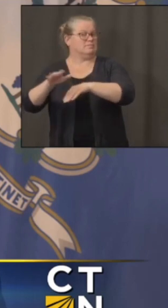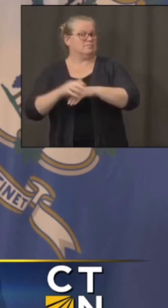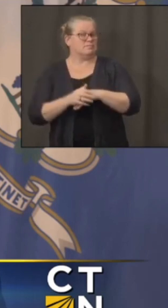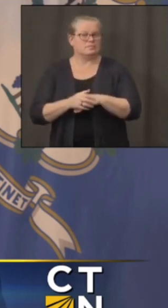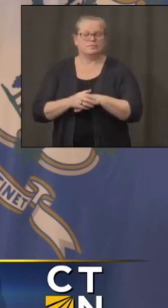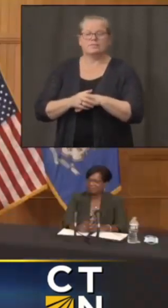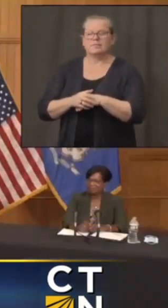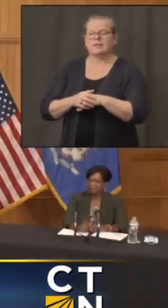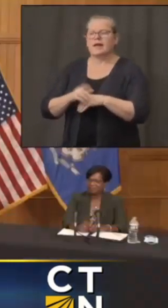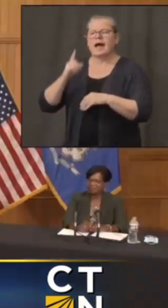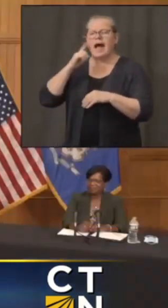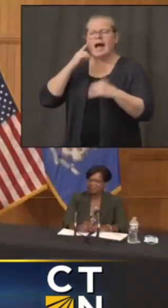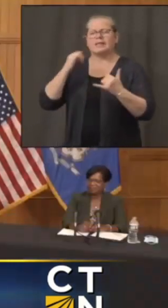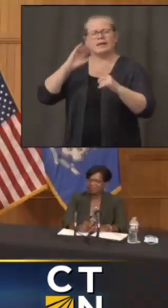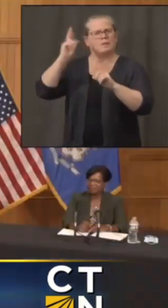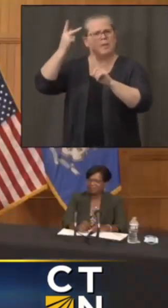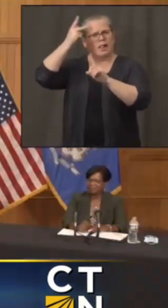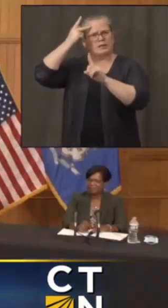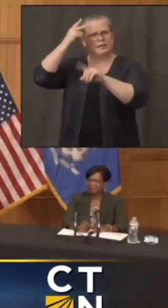Thanks, Governor.